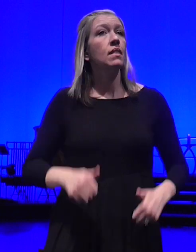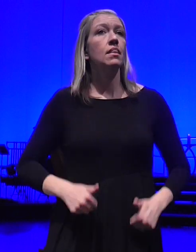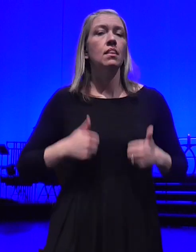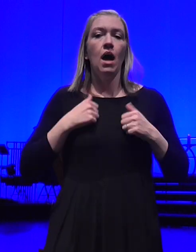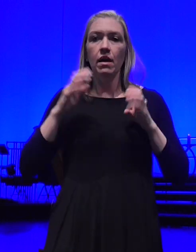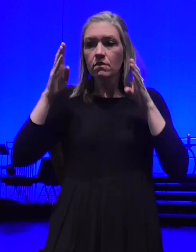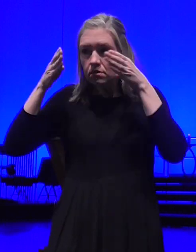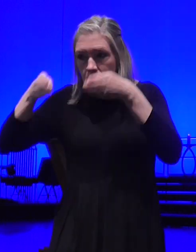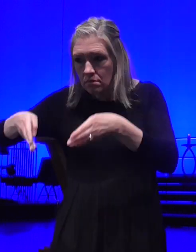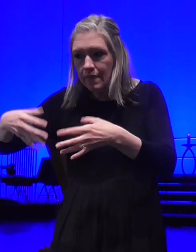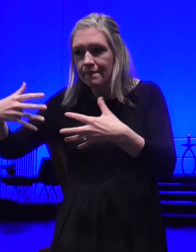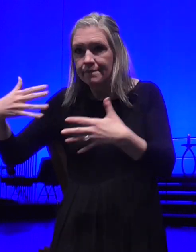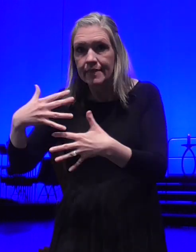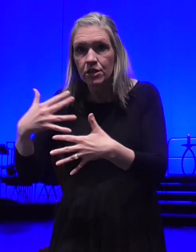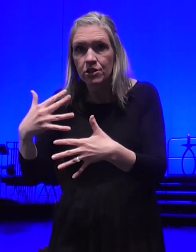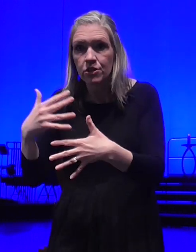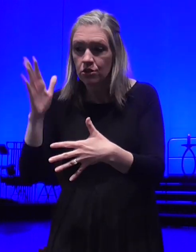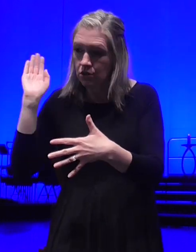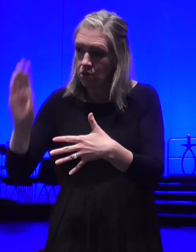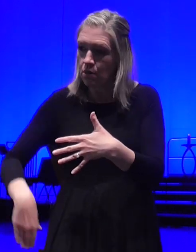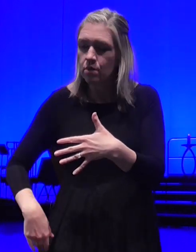you cannot trust.